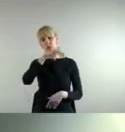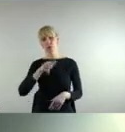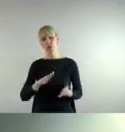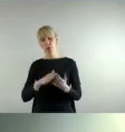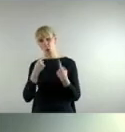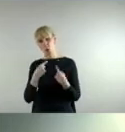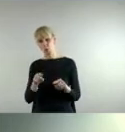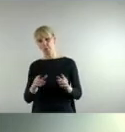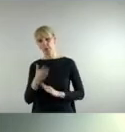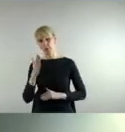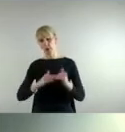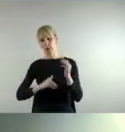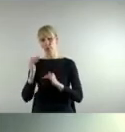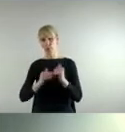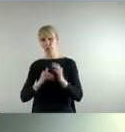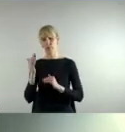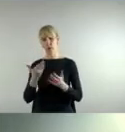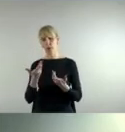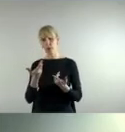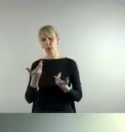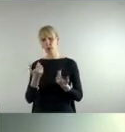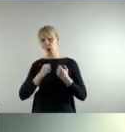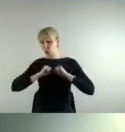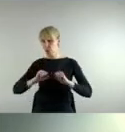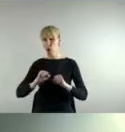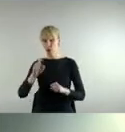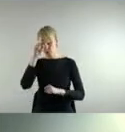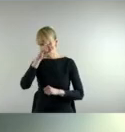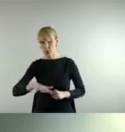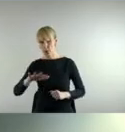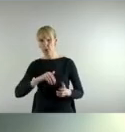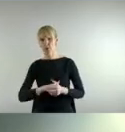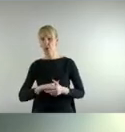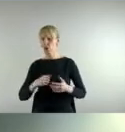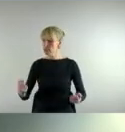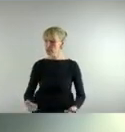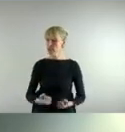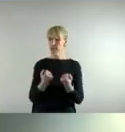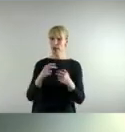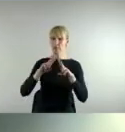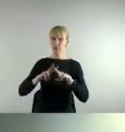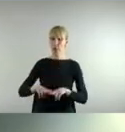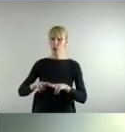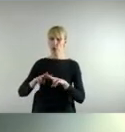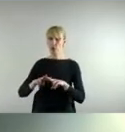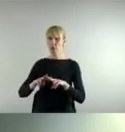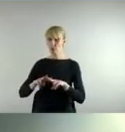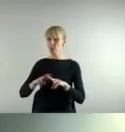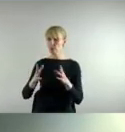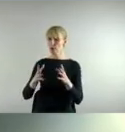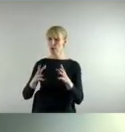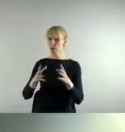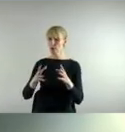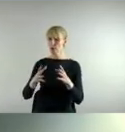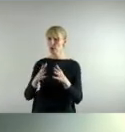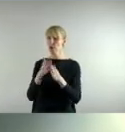communities, and they're described as the cornerstone of preparedness. But there are huge differences or major differences in how